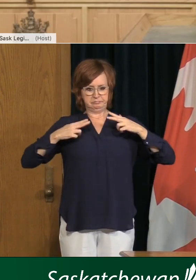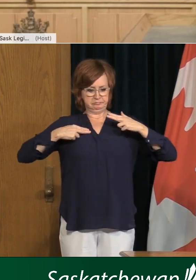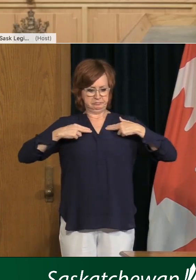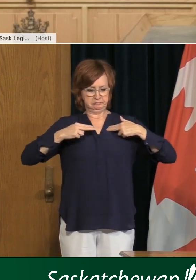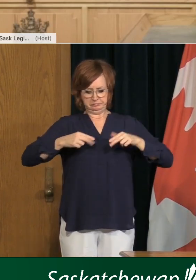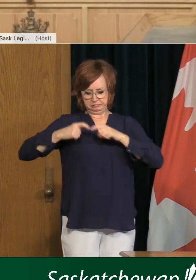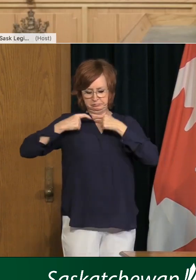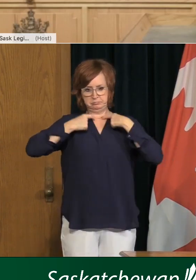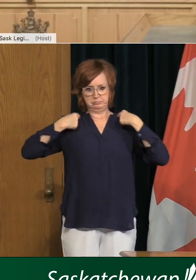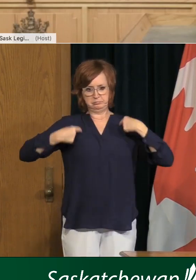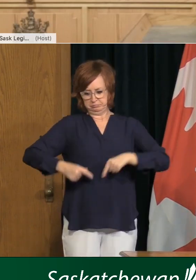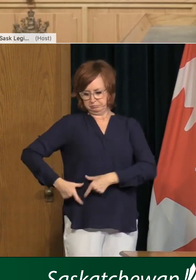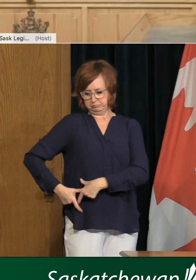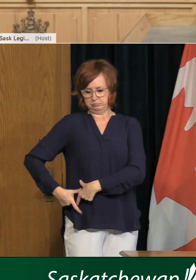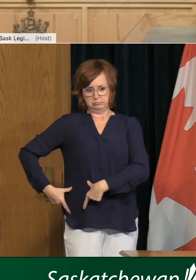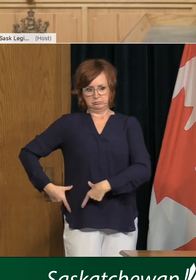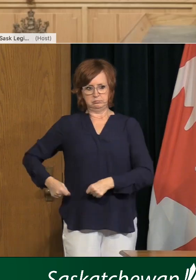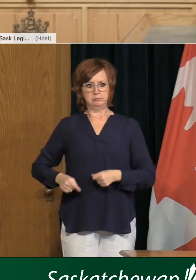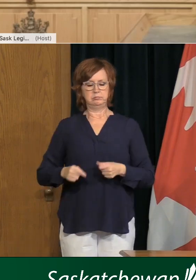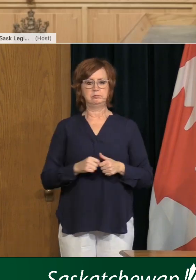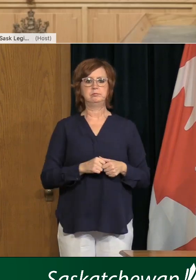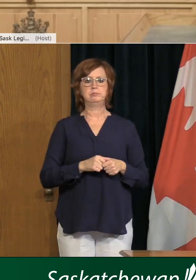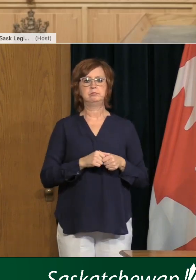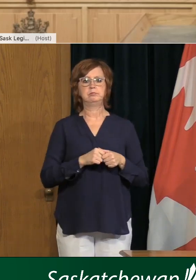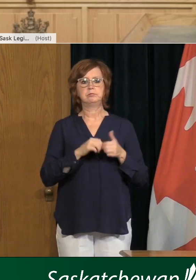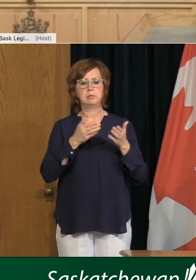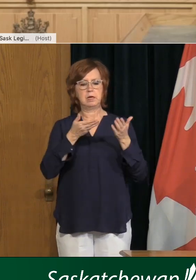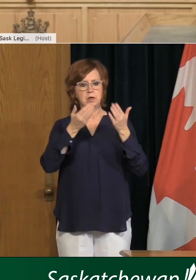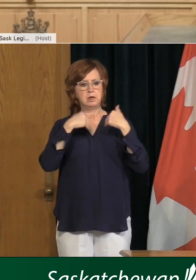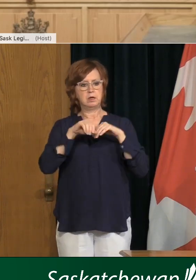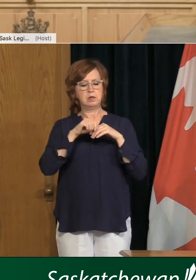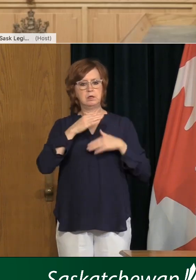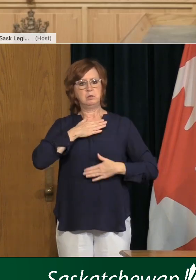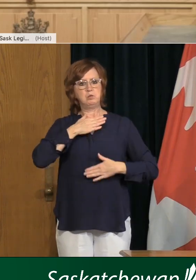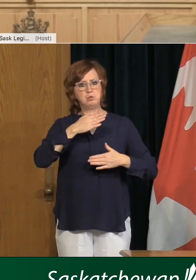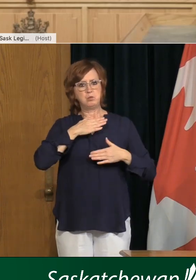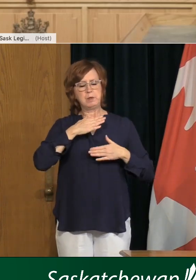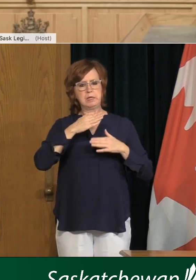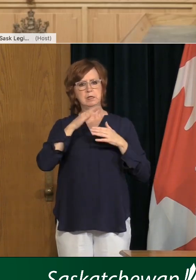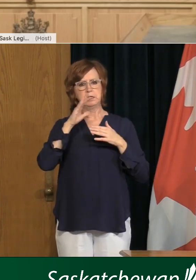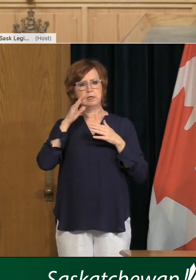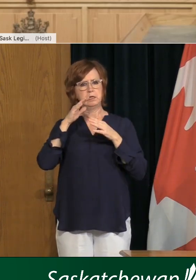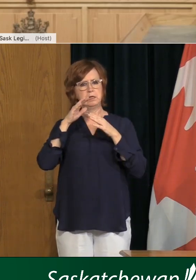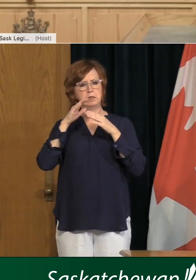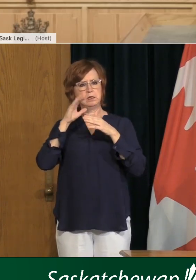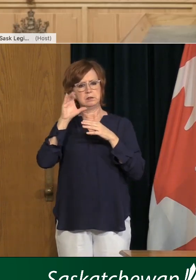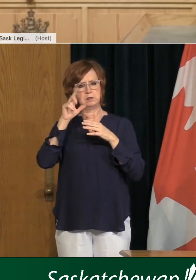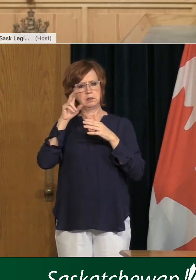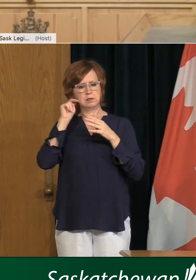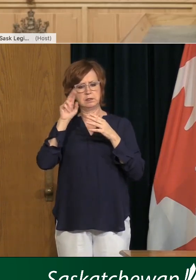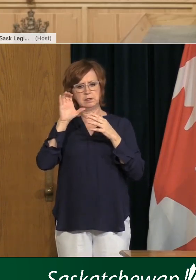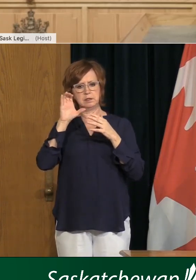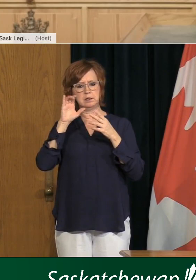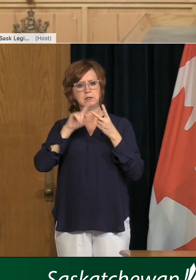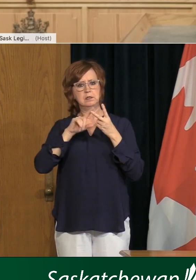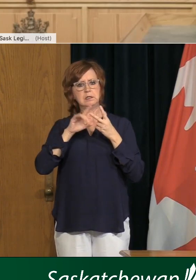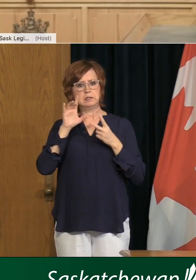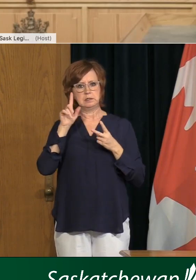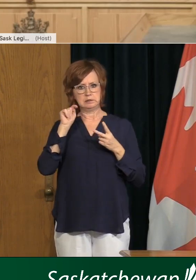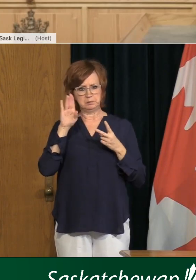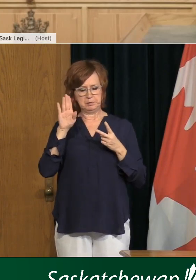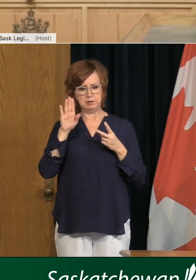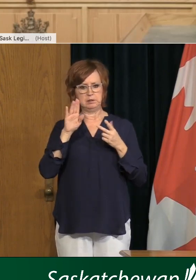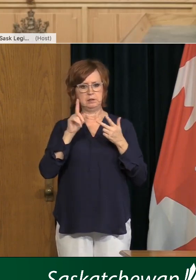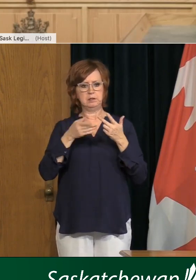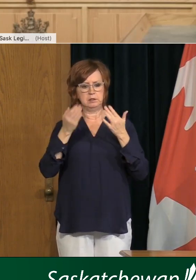and clinics such as sleep testing, respiratory outpatient clinics, and also tuberculosis treatment